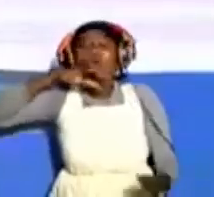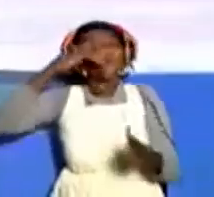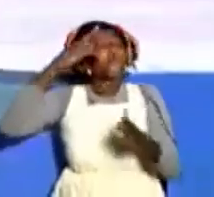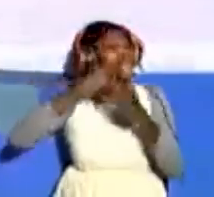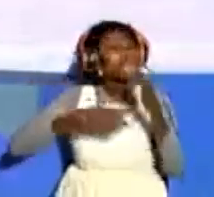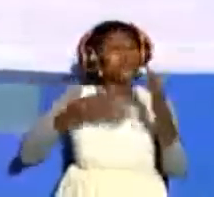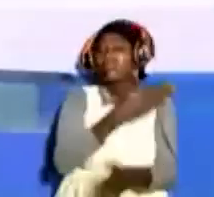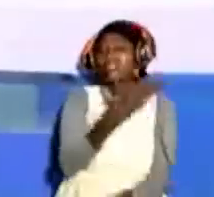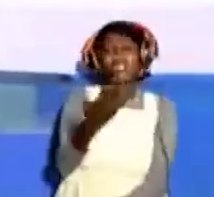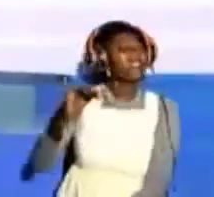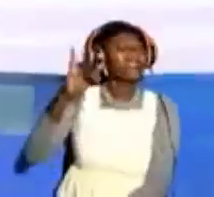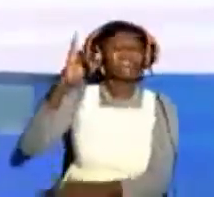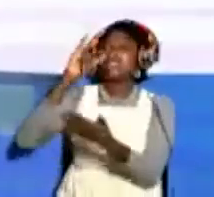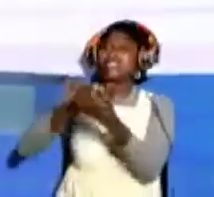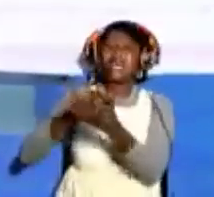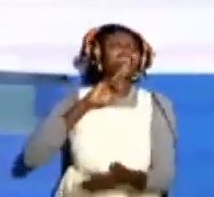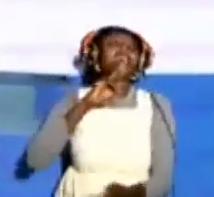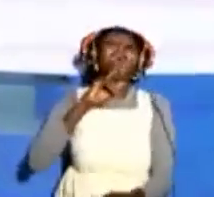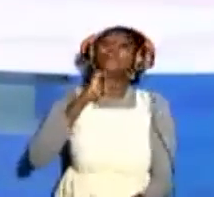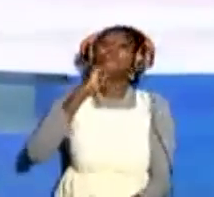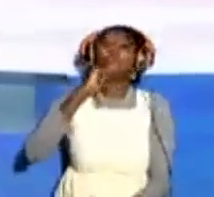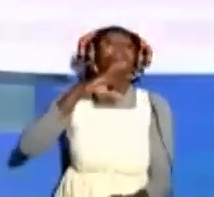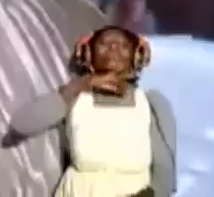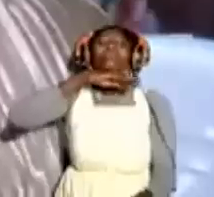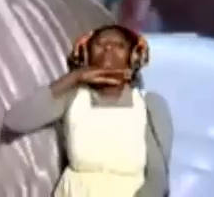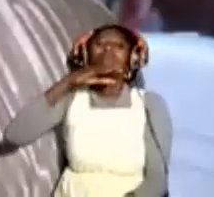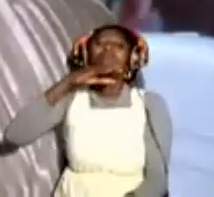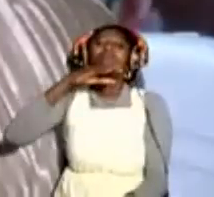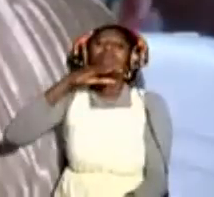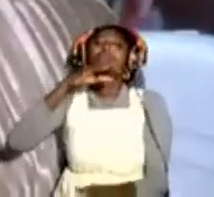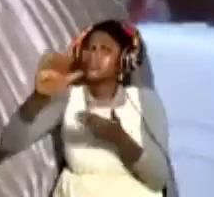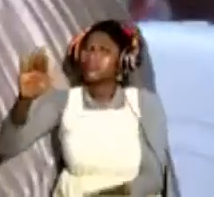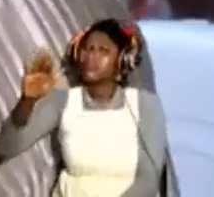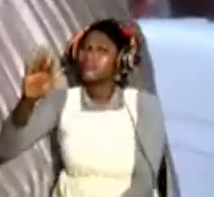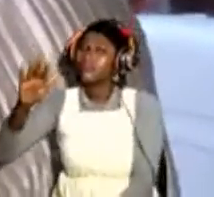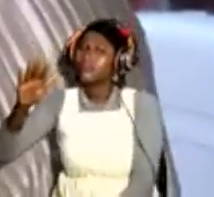for things that are unclean,